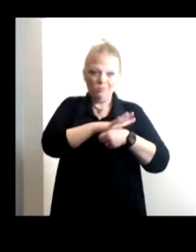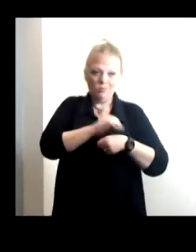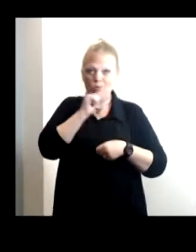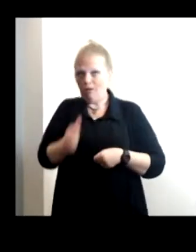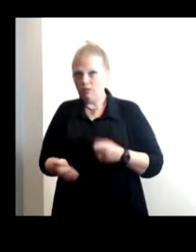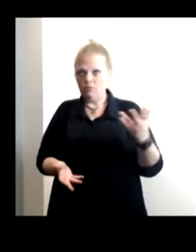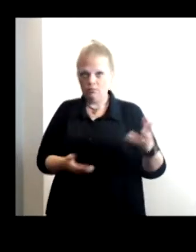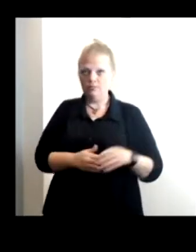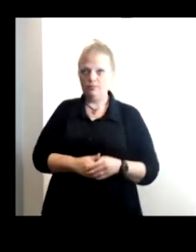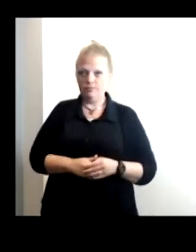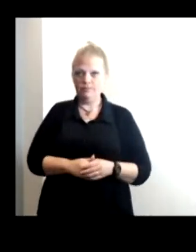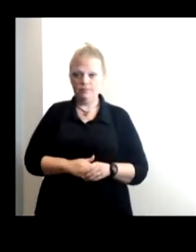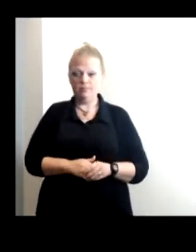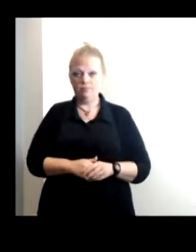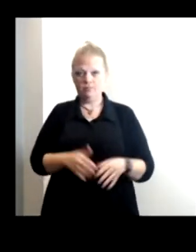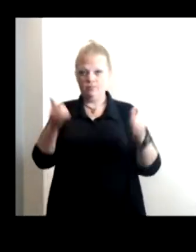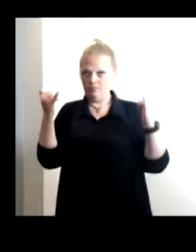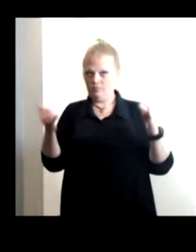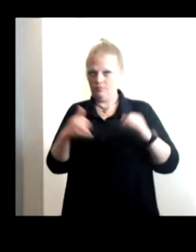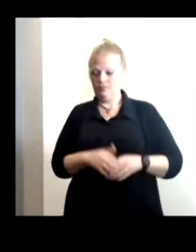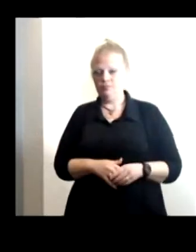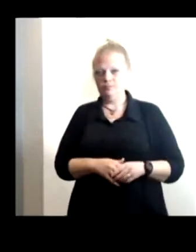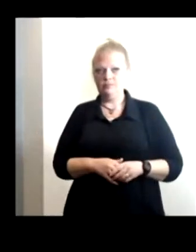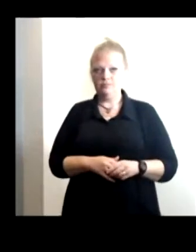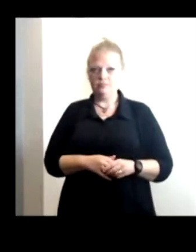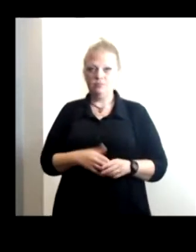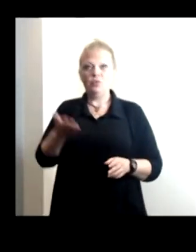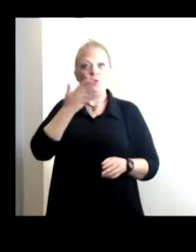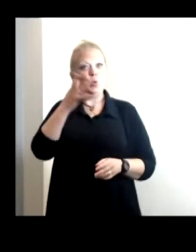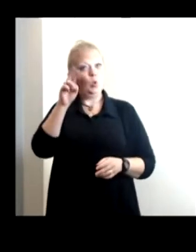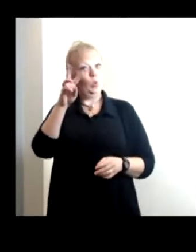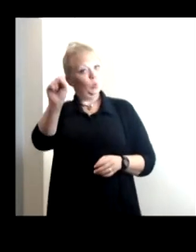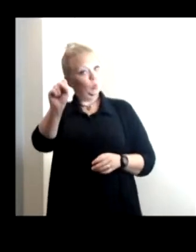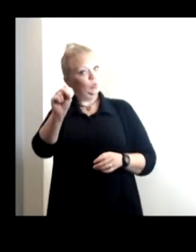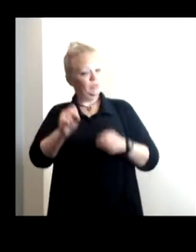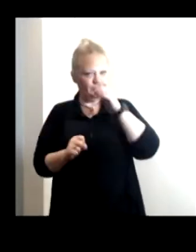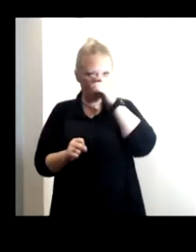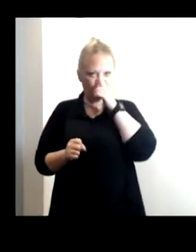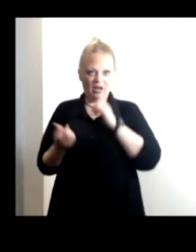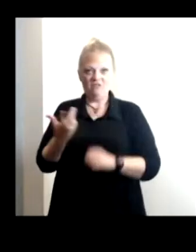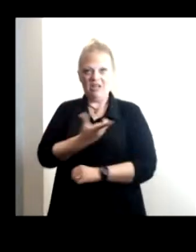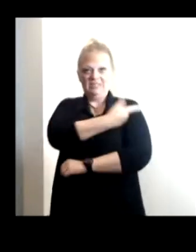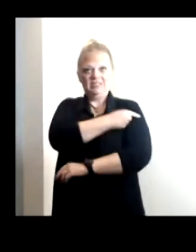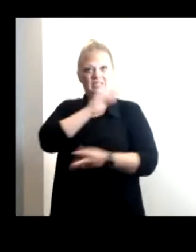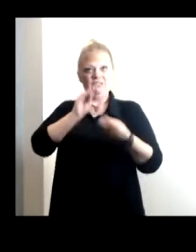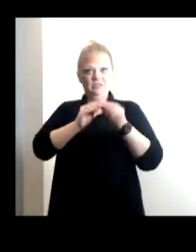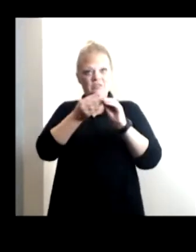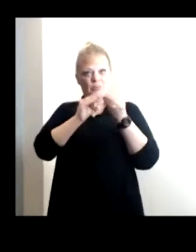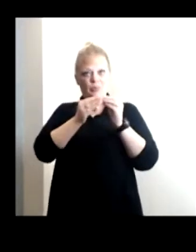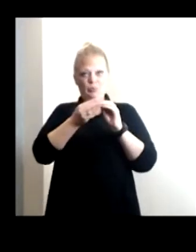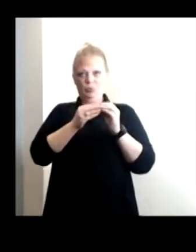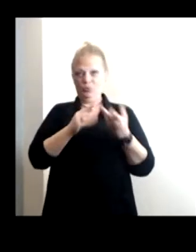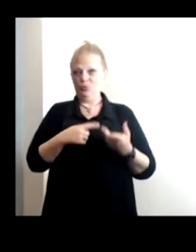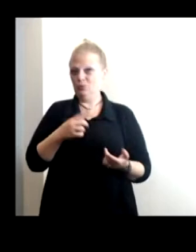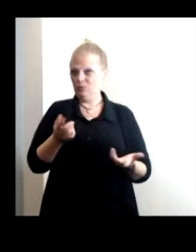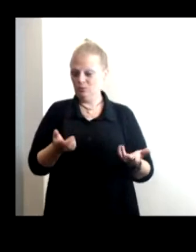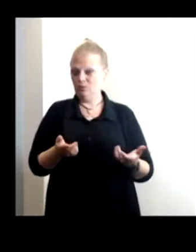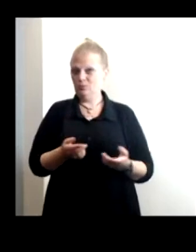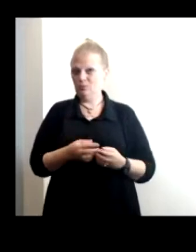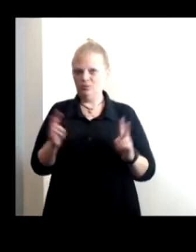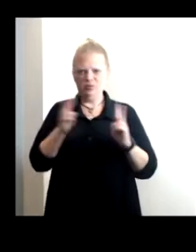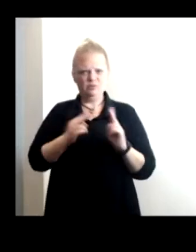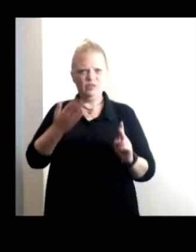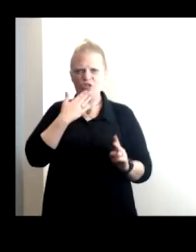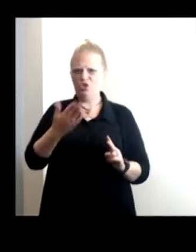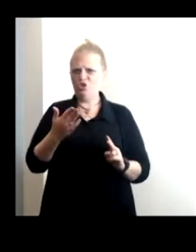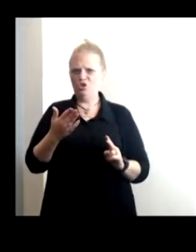COVID-19 or not. Now, good news, our vaccination rates. Our vaccination rates are very